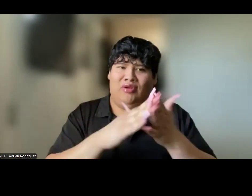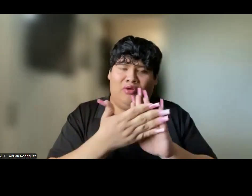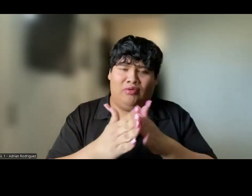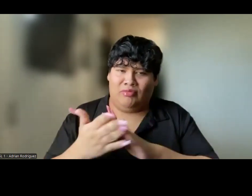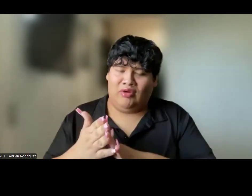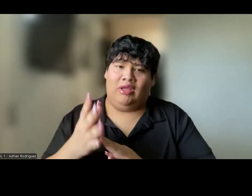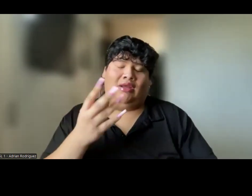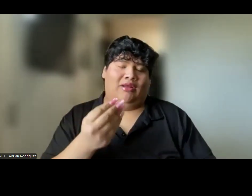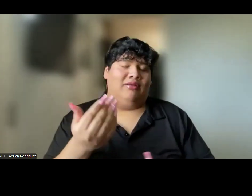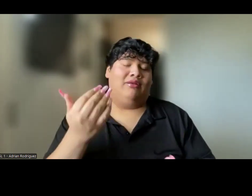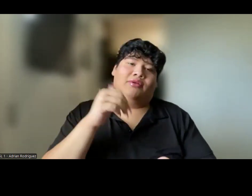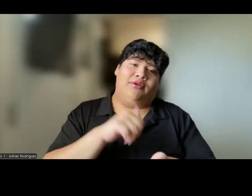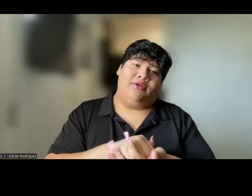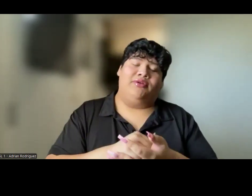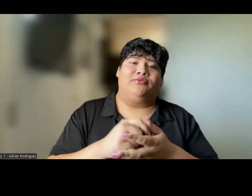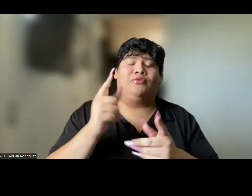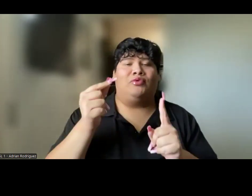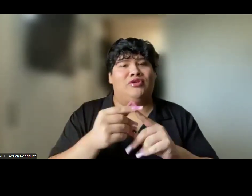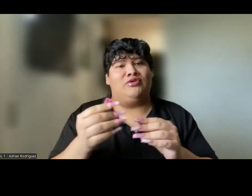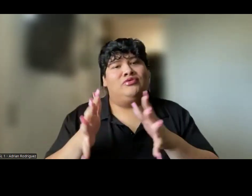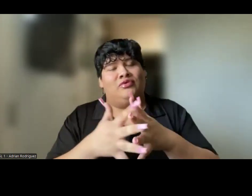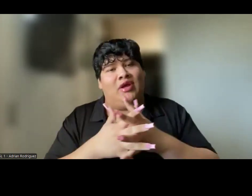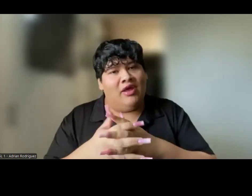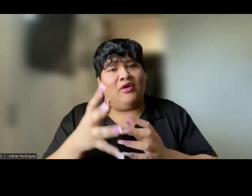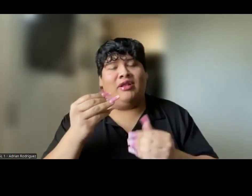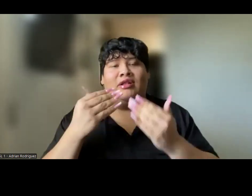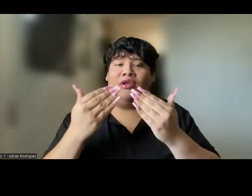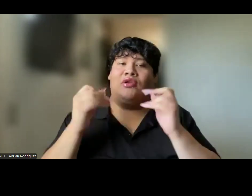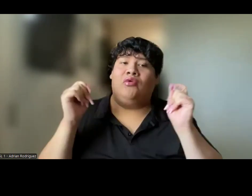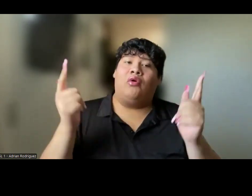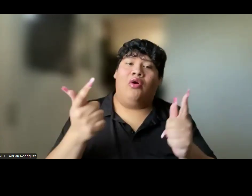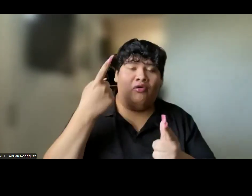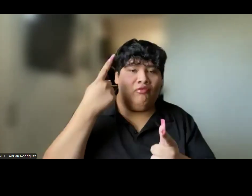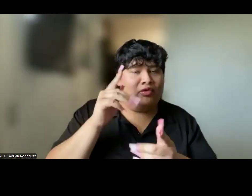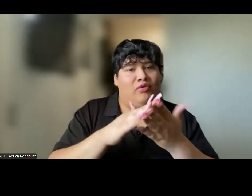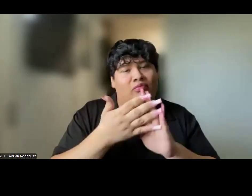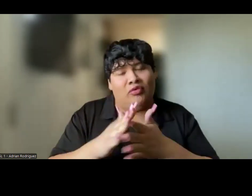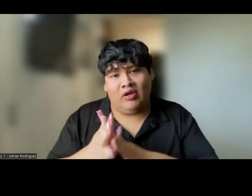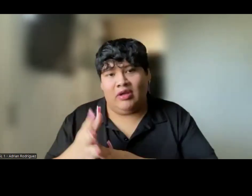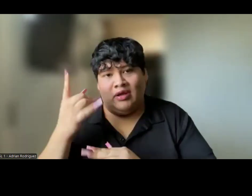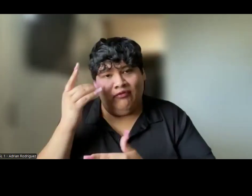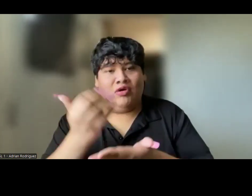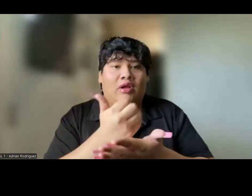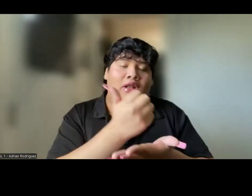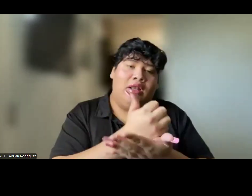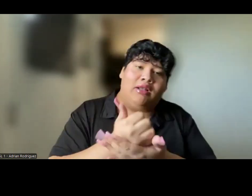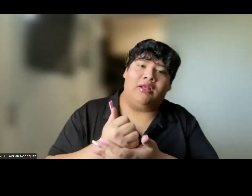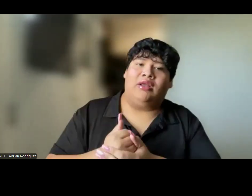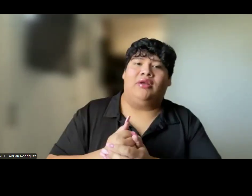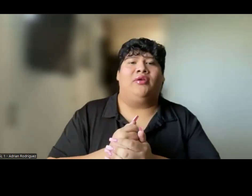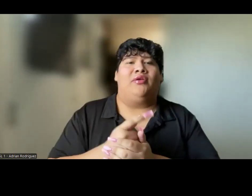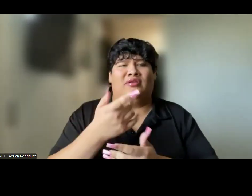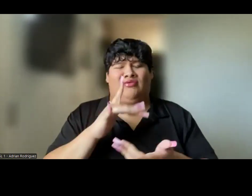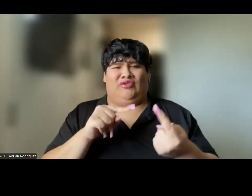again, we're in it together. Thank you for all that you're doing at the community level and with your collective voices. You already kind of heard